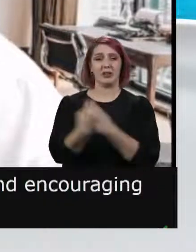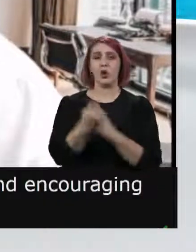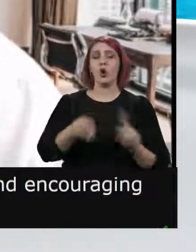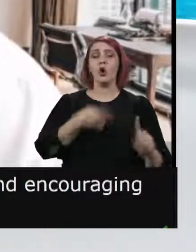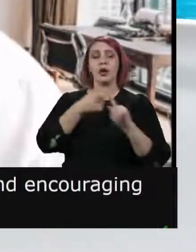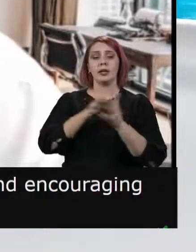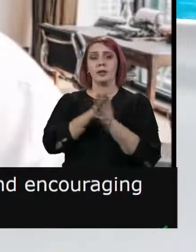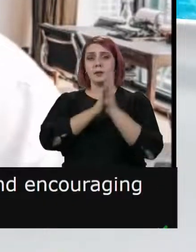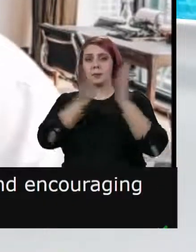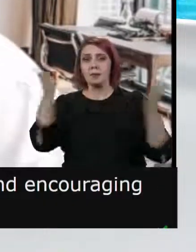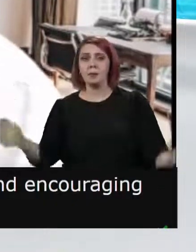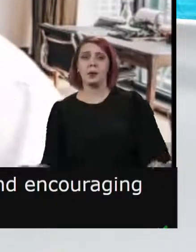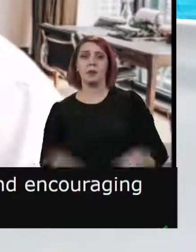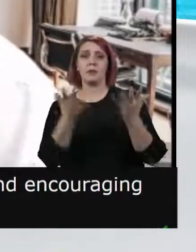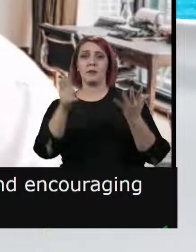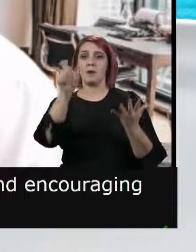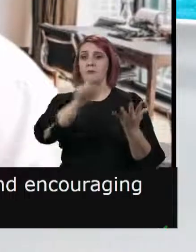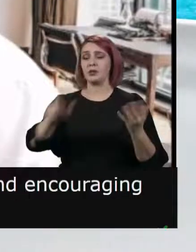these technologies.